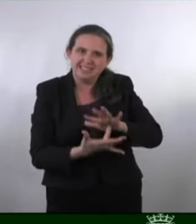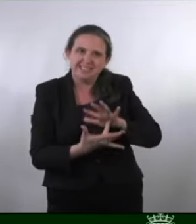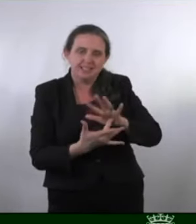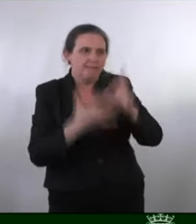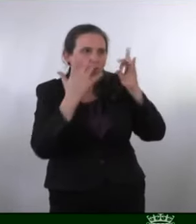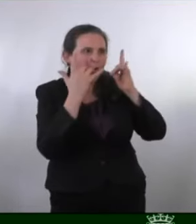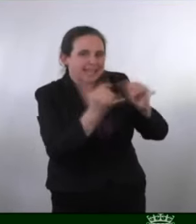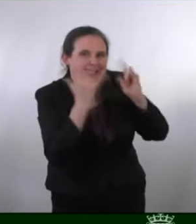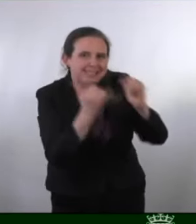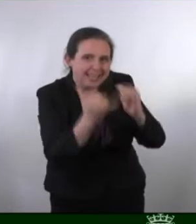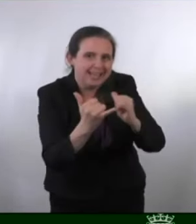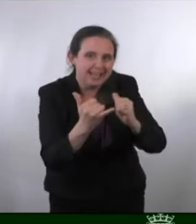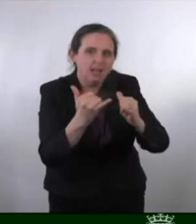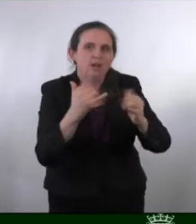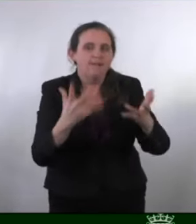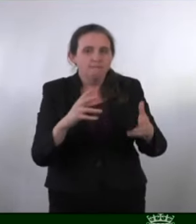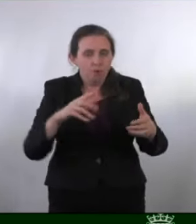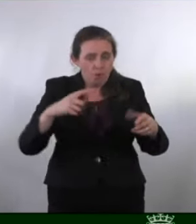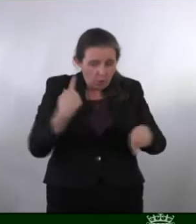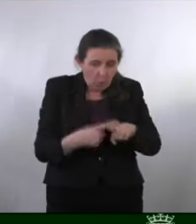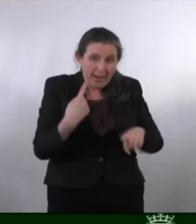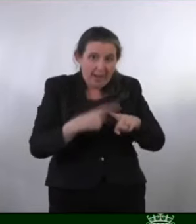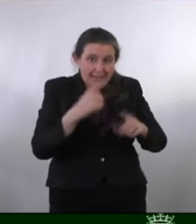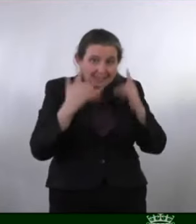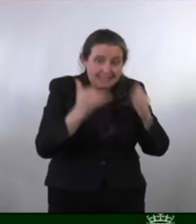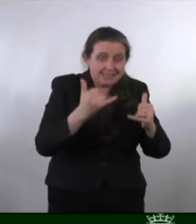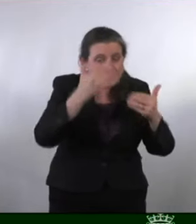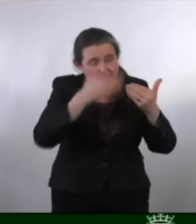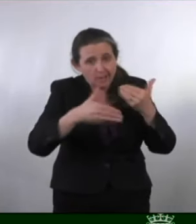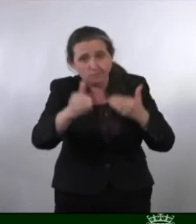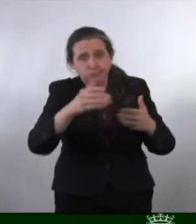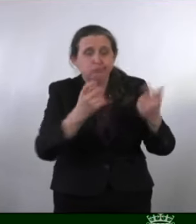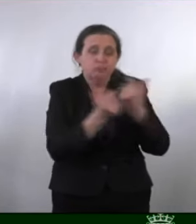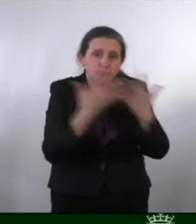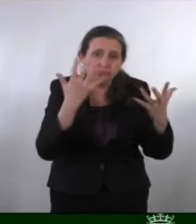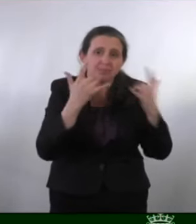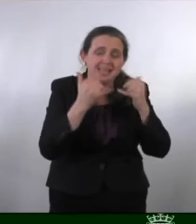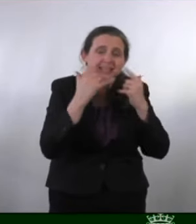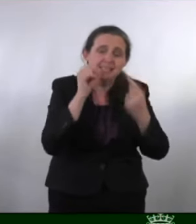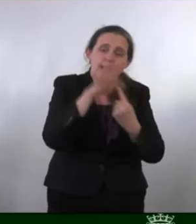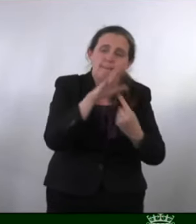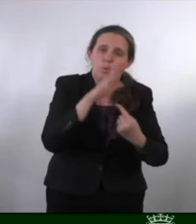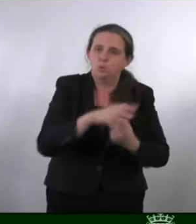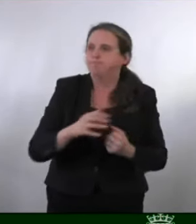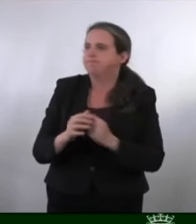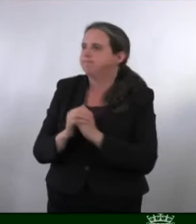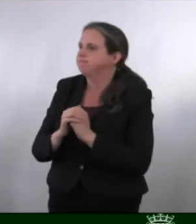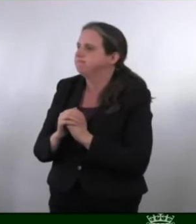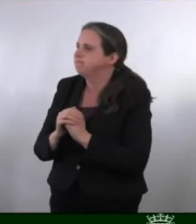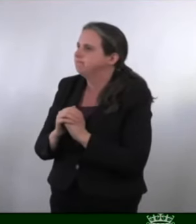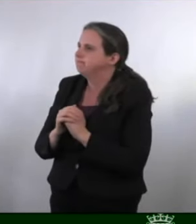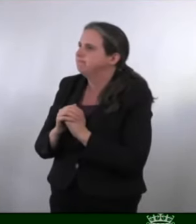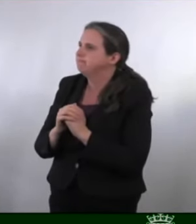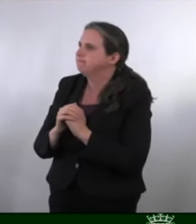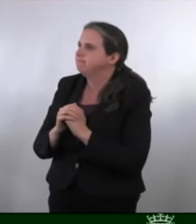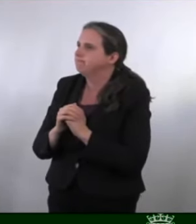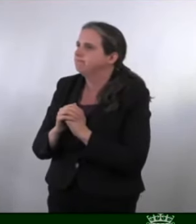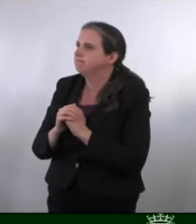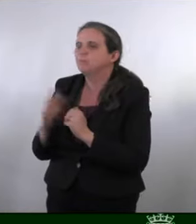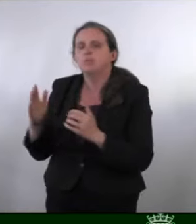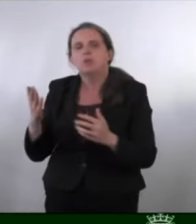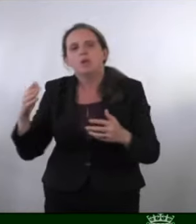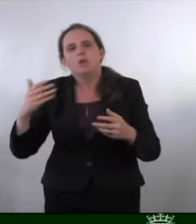PCR testing, but lateral flow testing as well. This is very grateful to the Prime Minister for giving